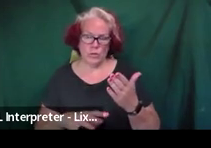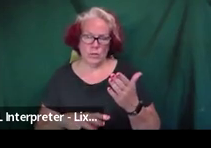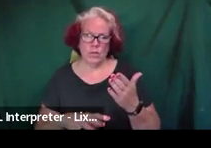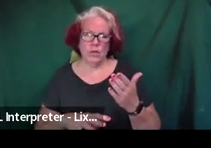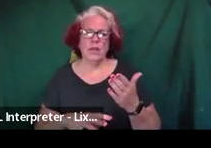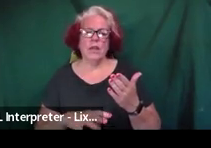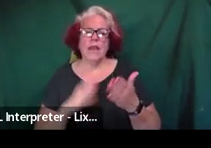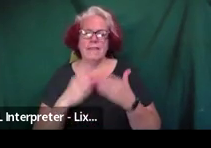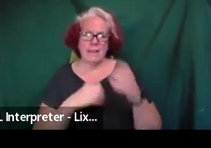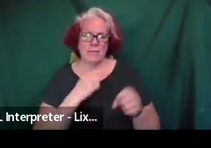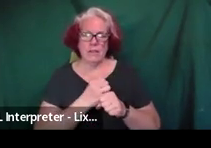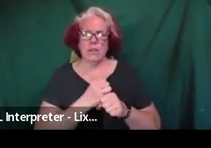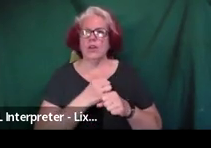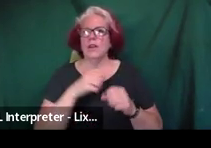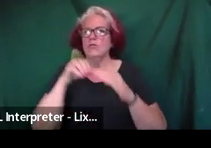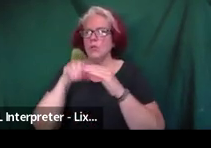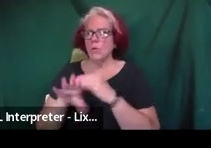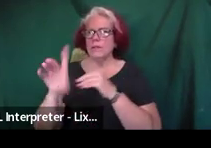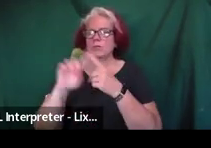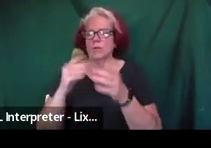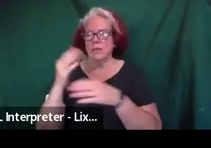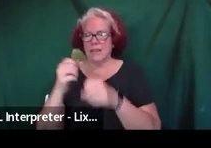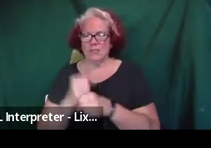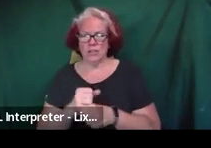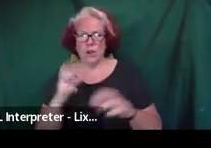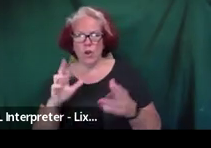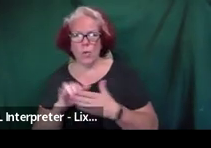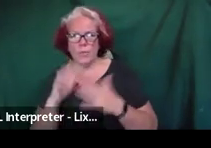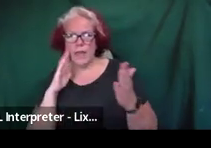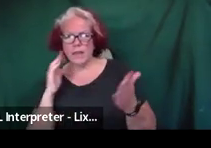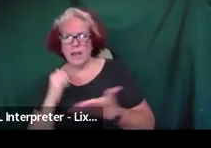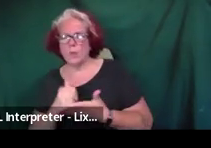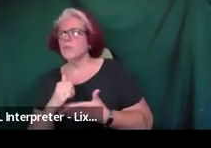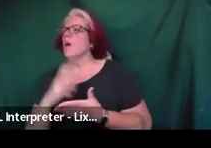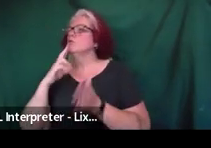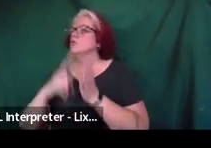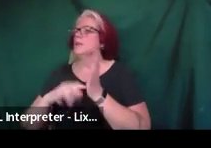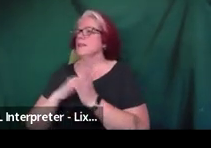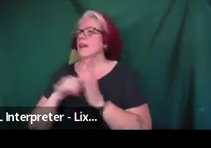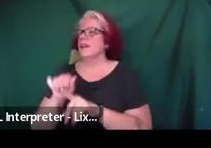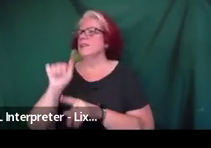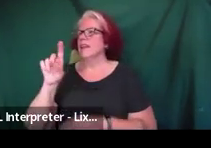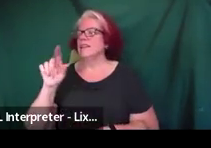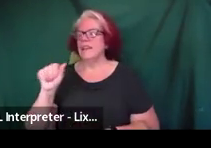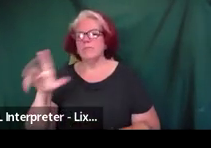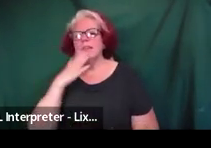the next year. I hope that helps. I was reading that as ADA, so that's helpful. Thank you.